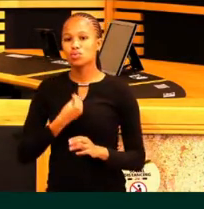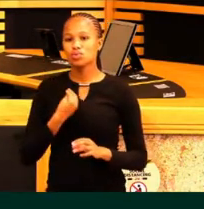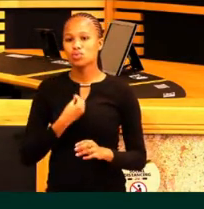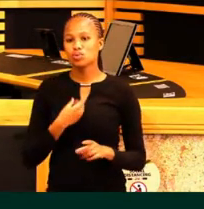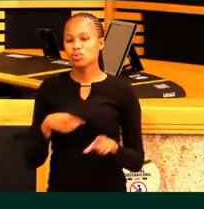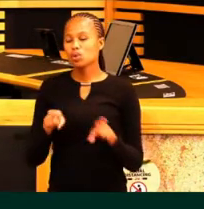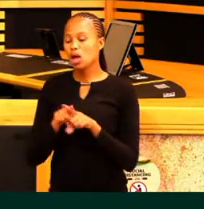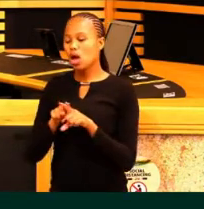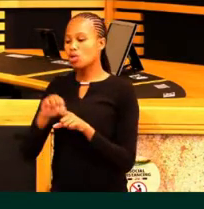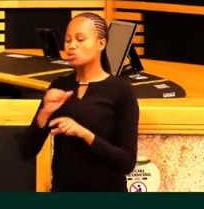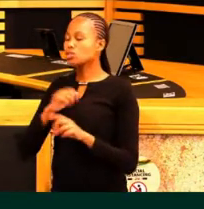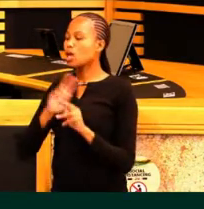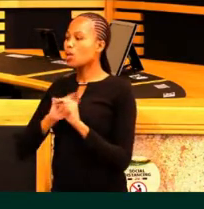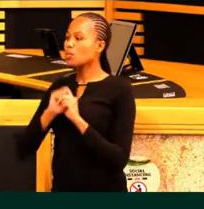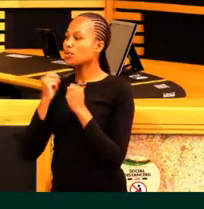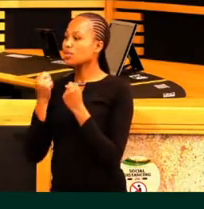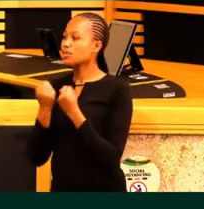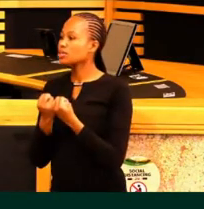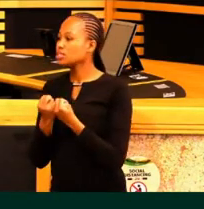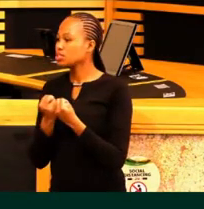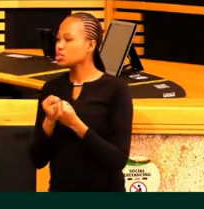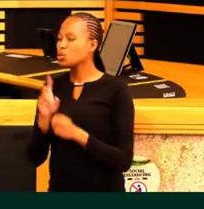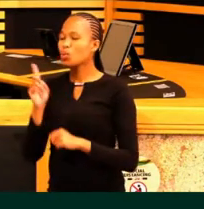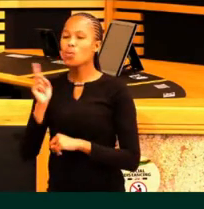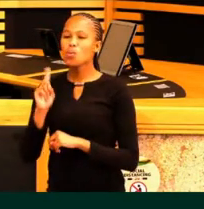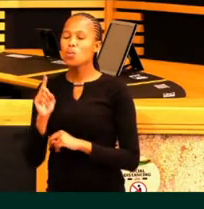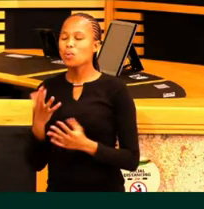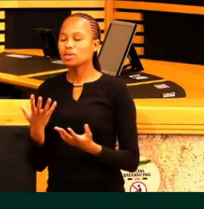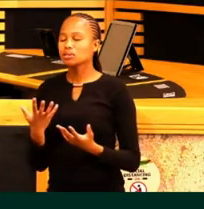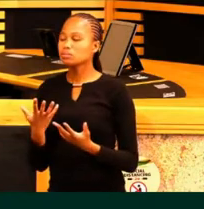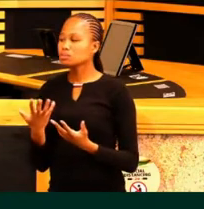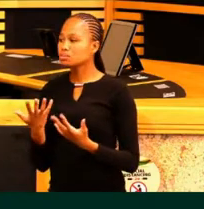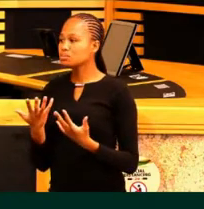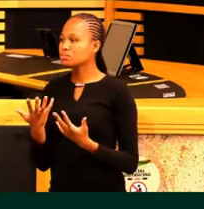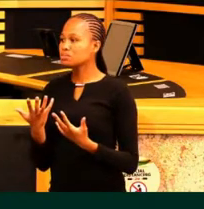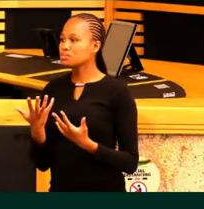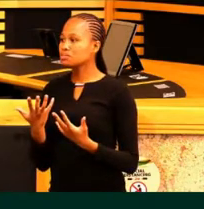say to as Indonesia ISO